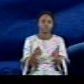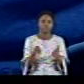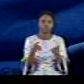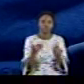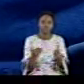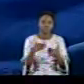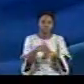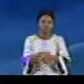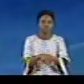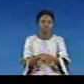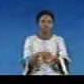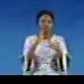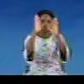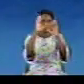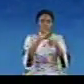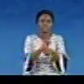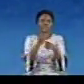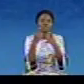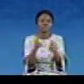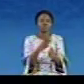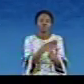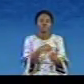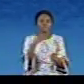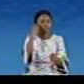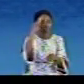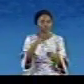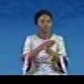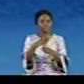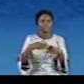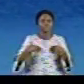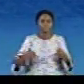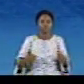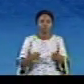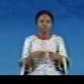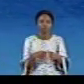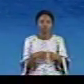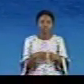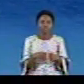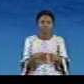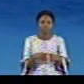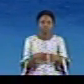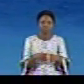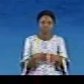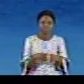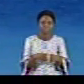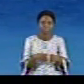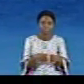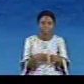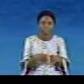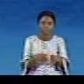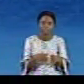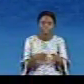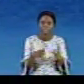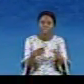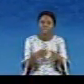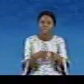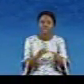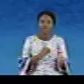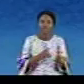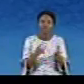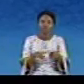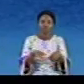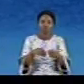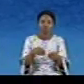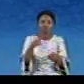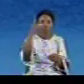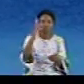him. Church, hallelujah. My name is Sanki Bitinkila Ovenkumo. I've come to give God all the glory. Through the